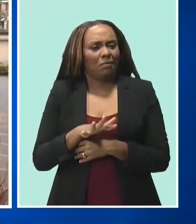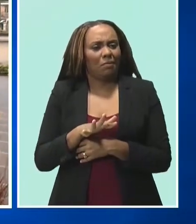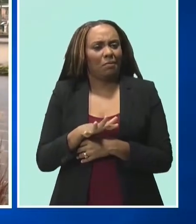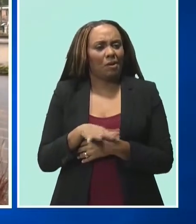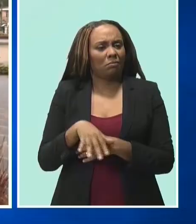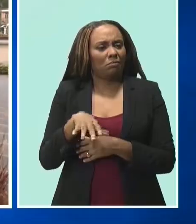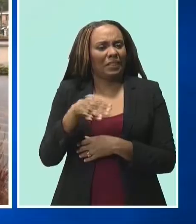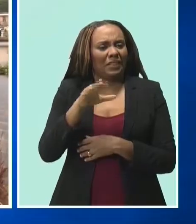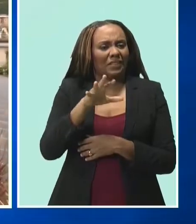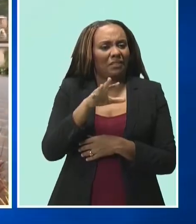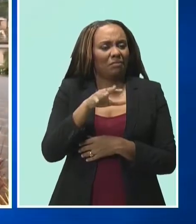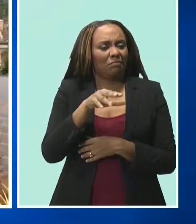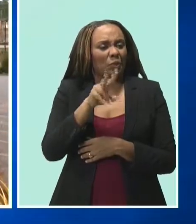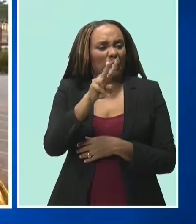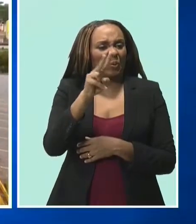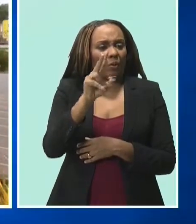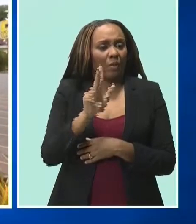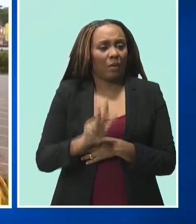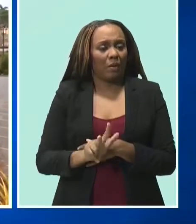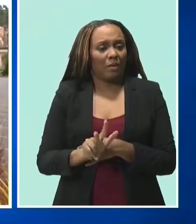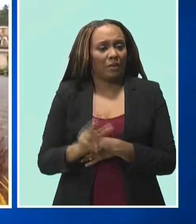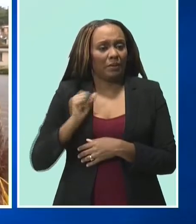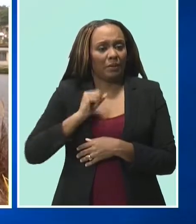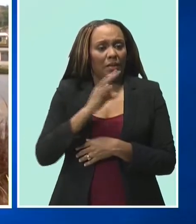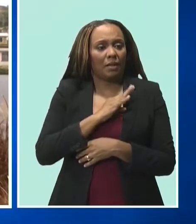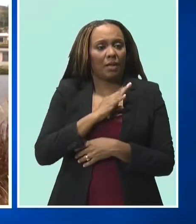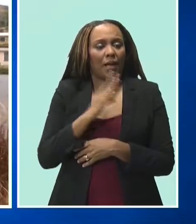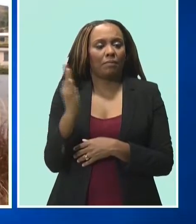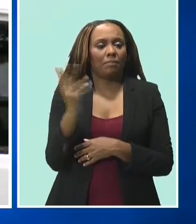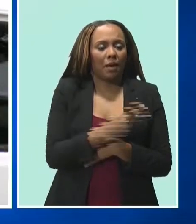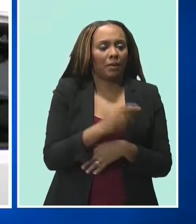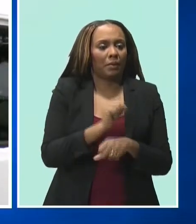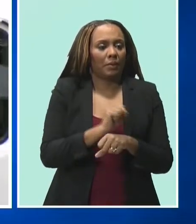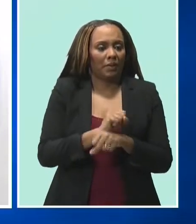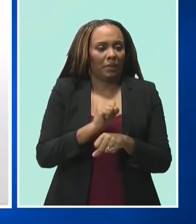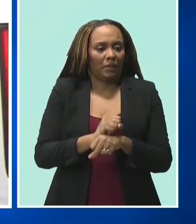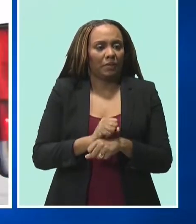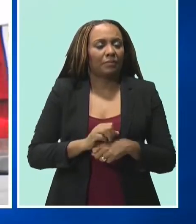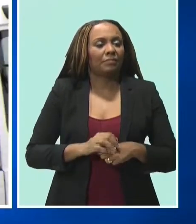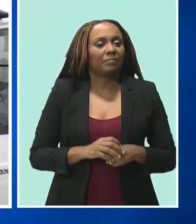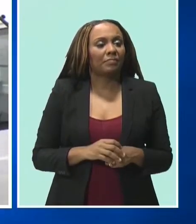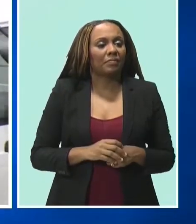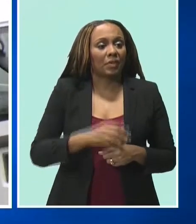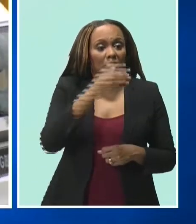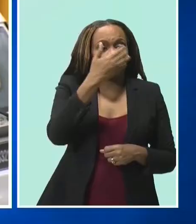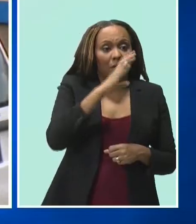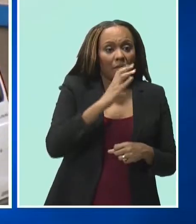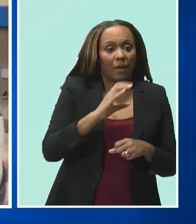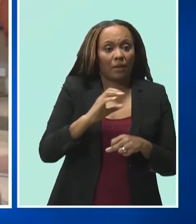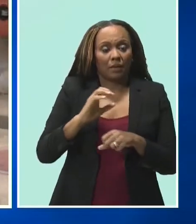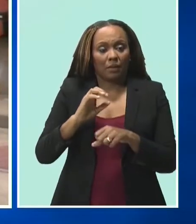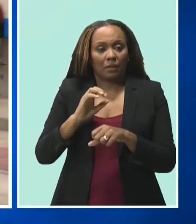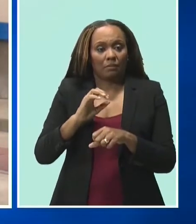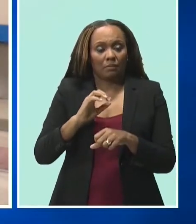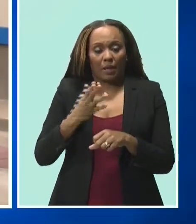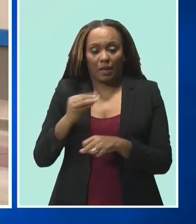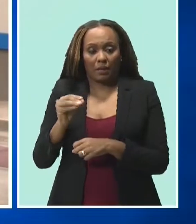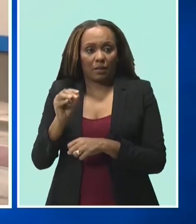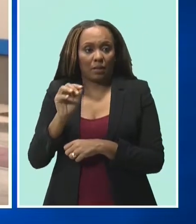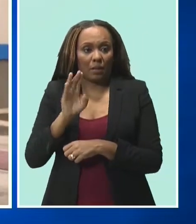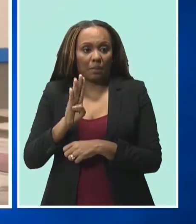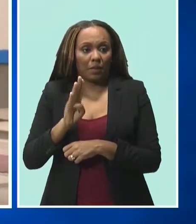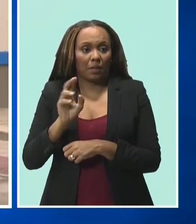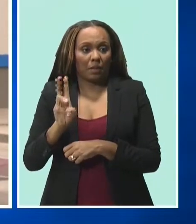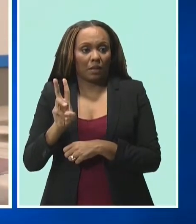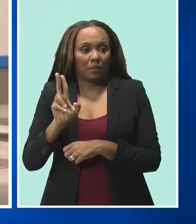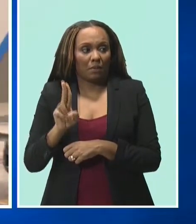brand's 900 staff complement have returned to work. Chevette is also in talks with the Barbados Workers Union to allocate as many hours